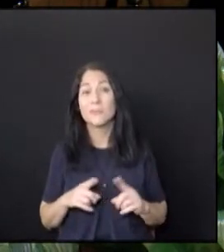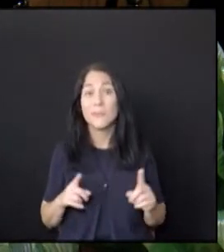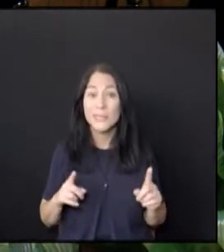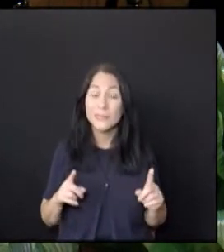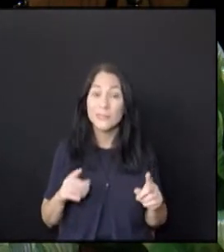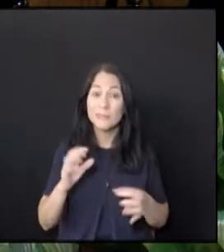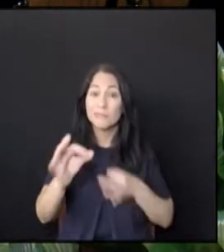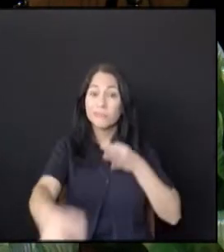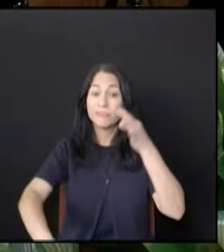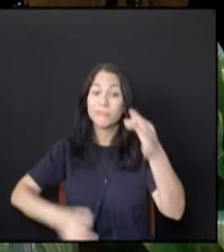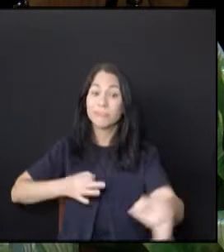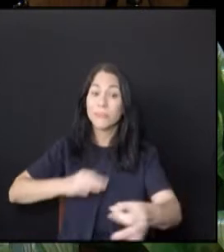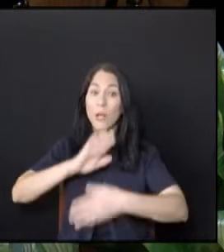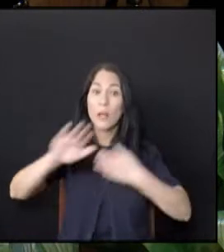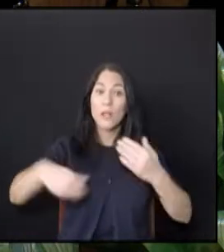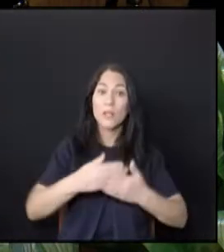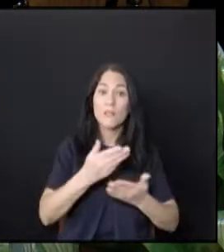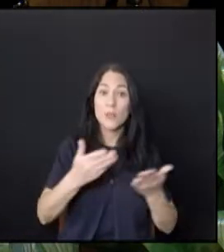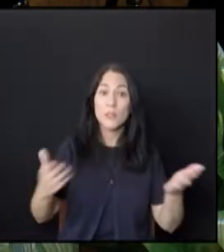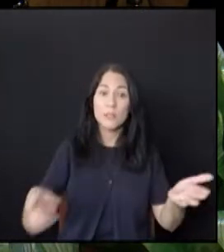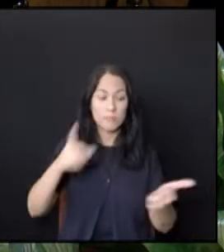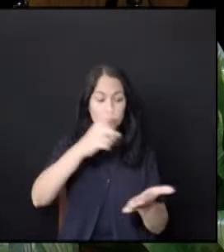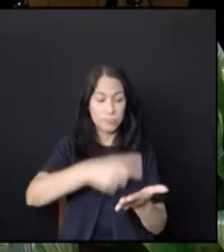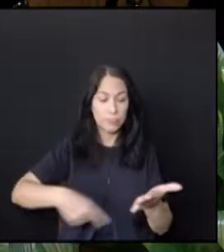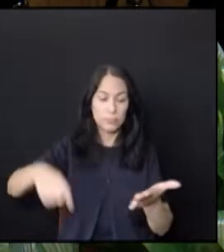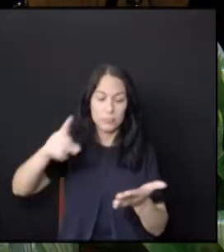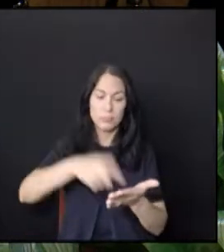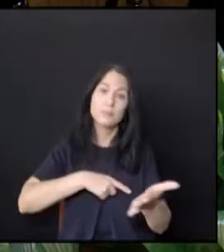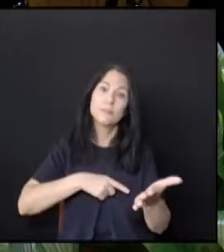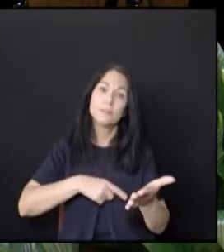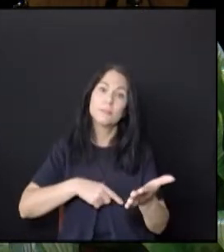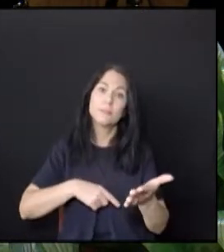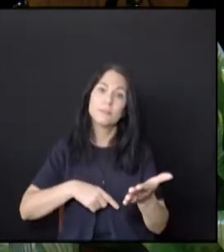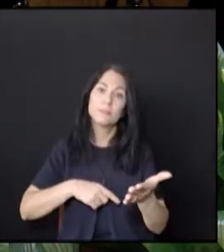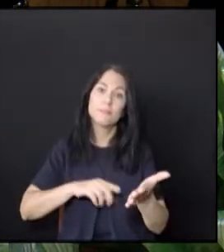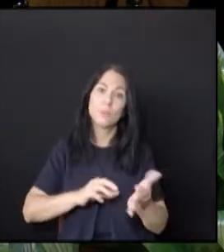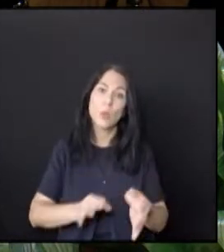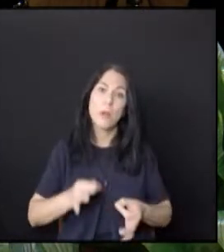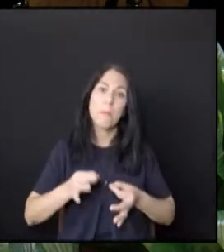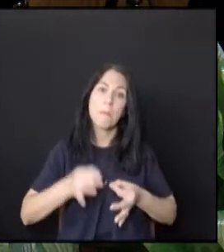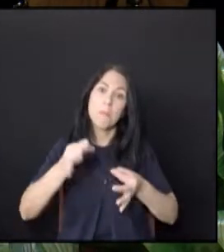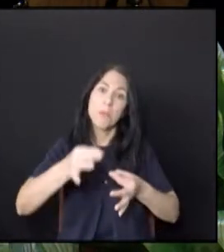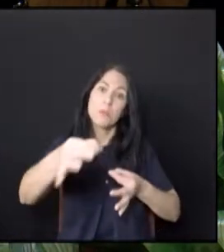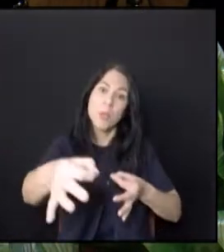find all those things have been abruptly canceled or indefinitely postponed.